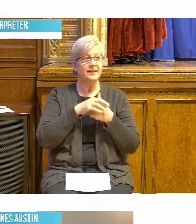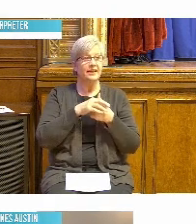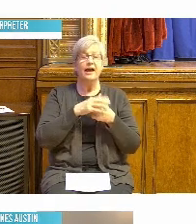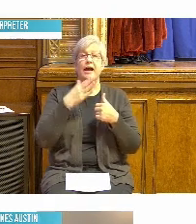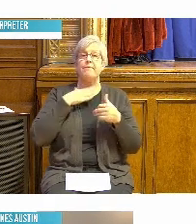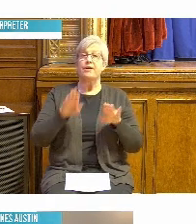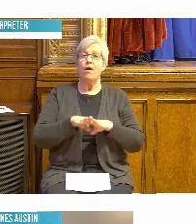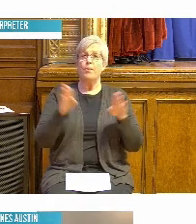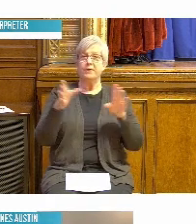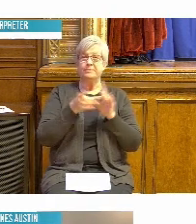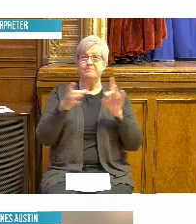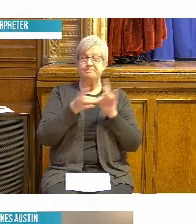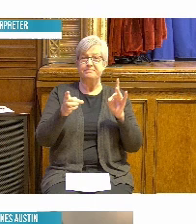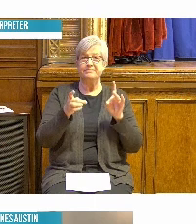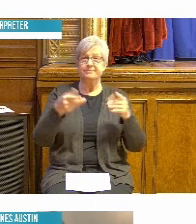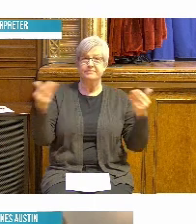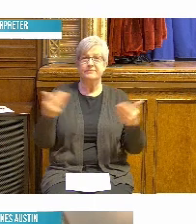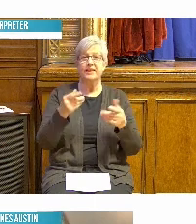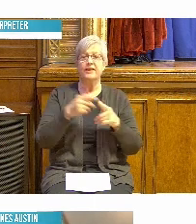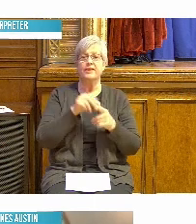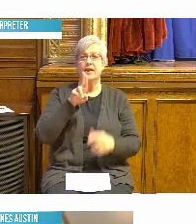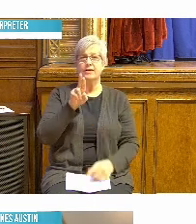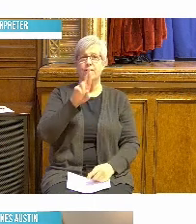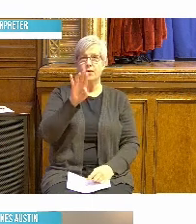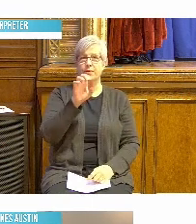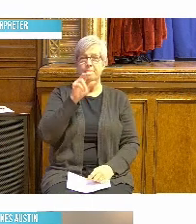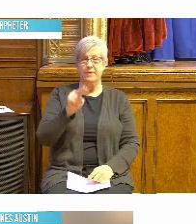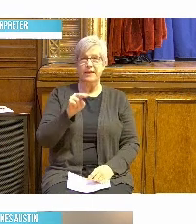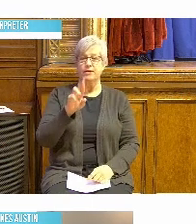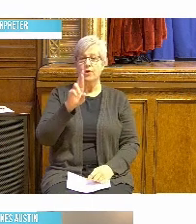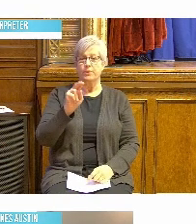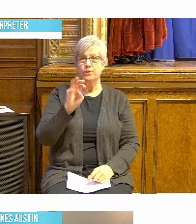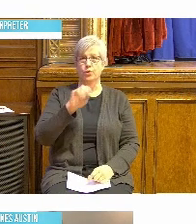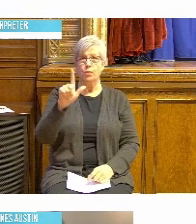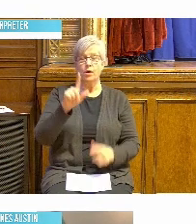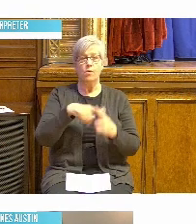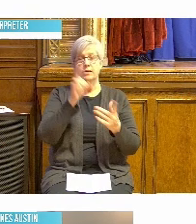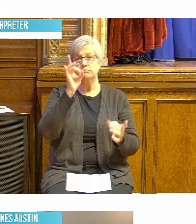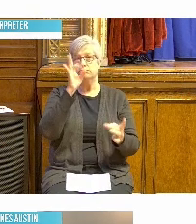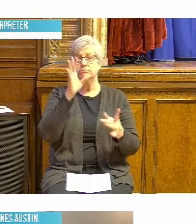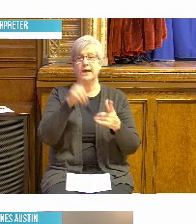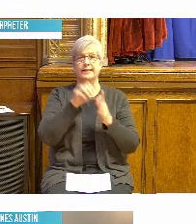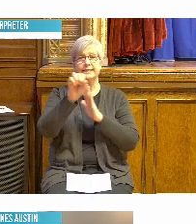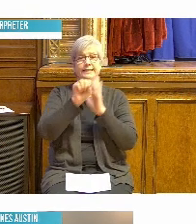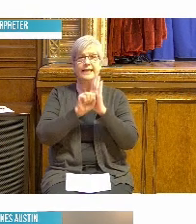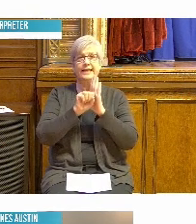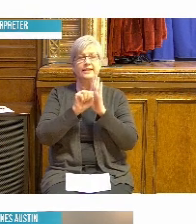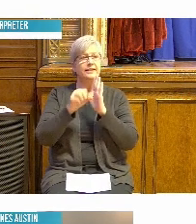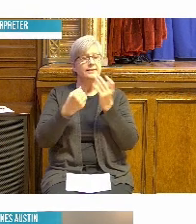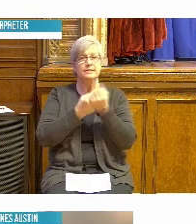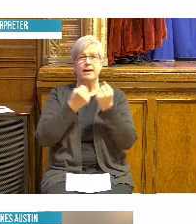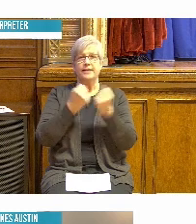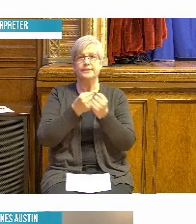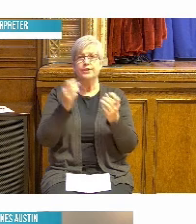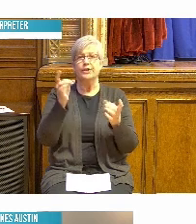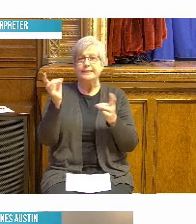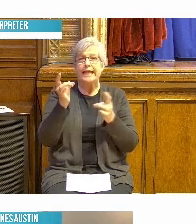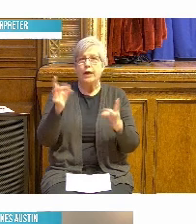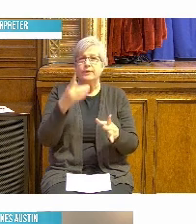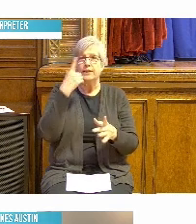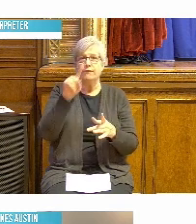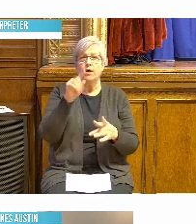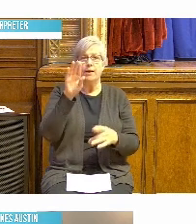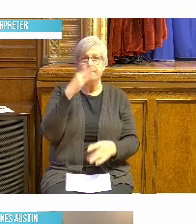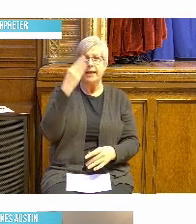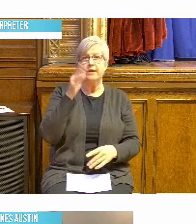opening remark and greeting is that urban renewal was a travesty and state-sponsored terrorism for Black and brown